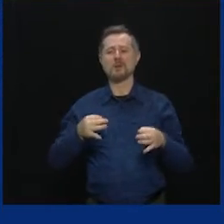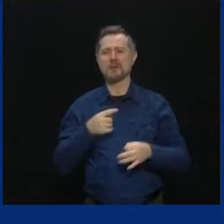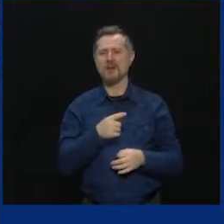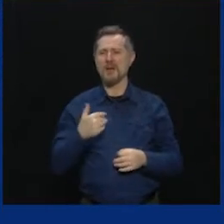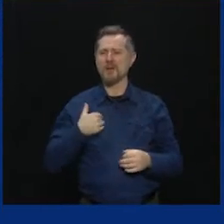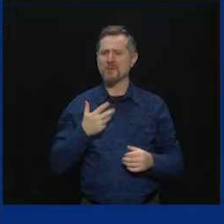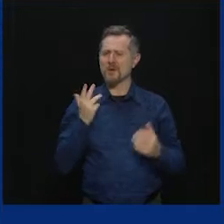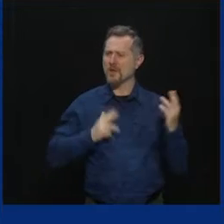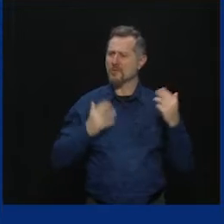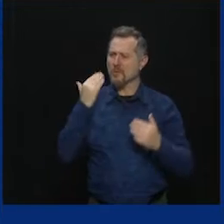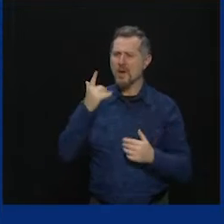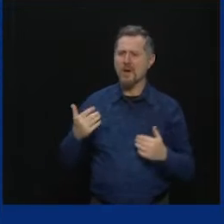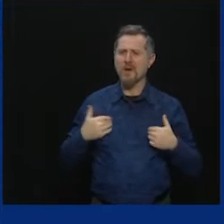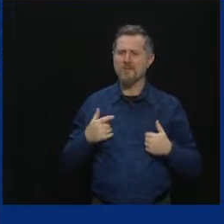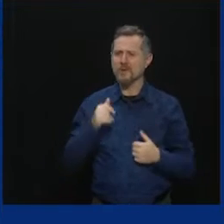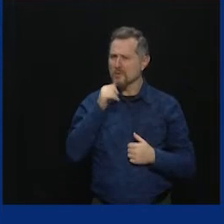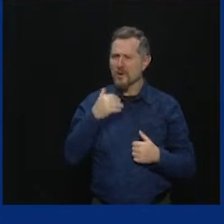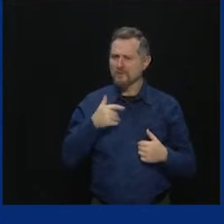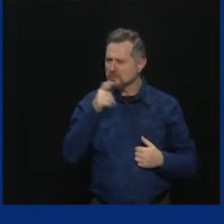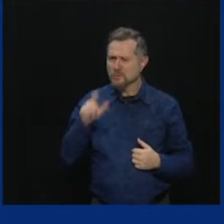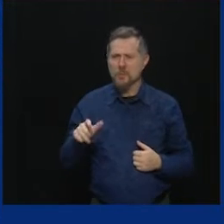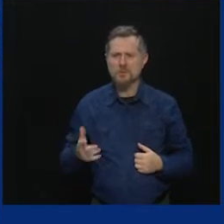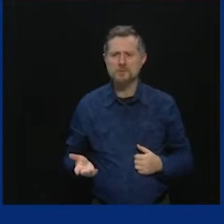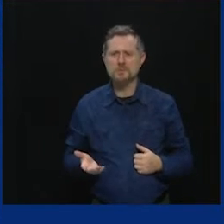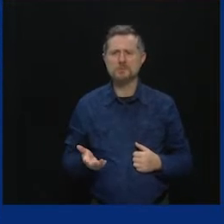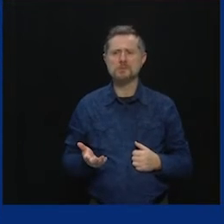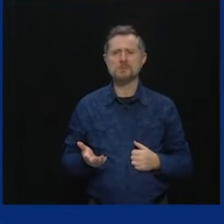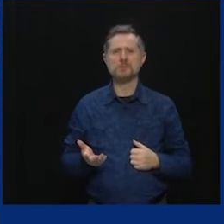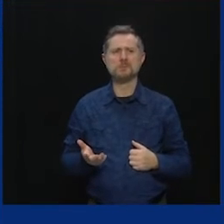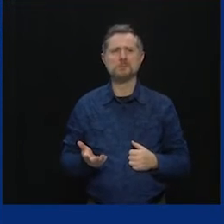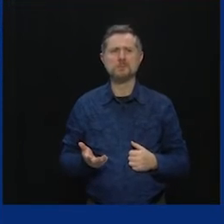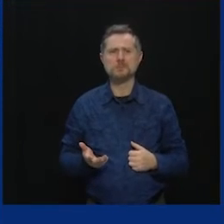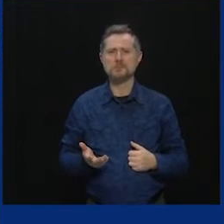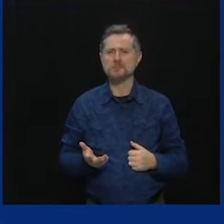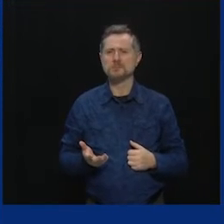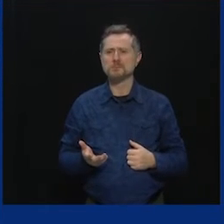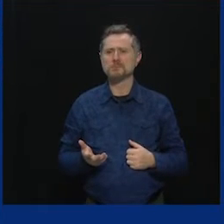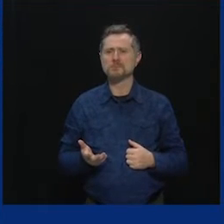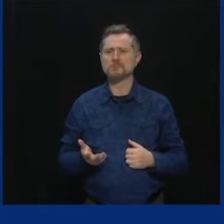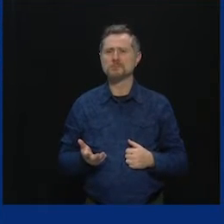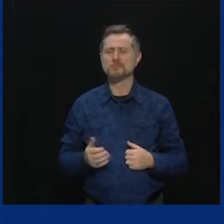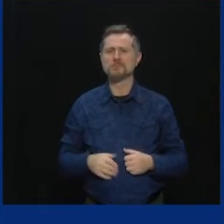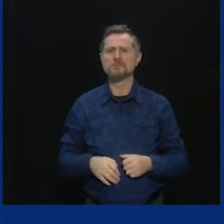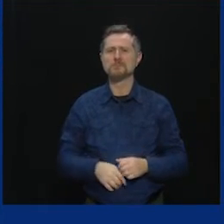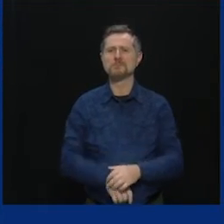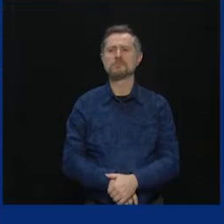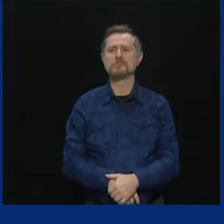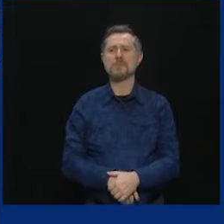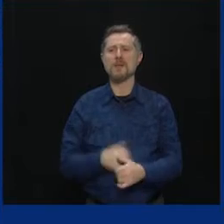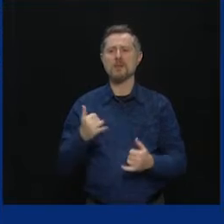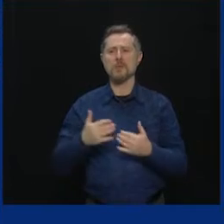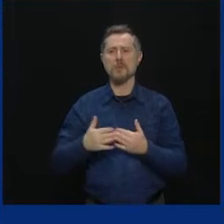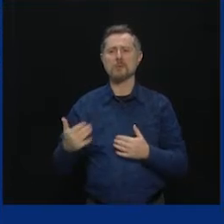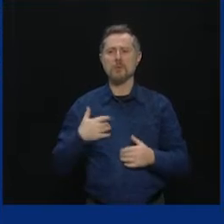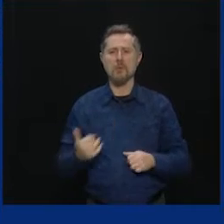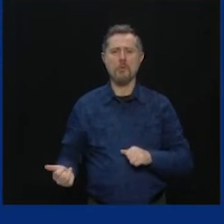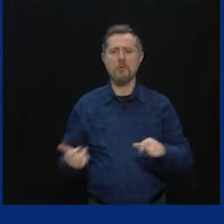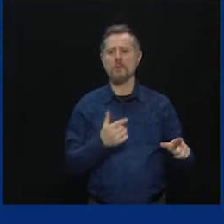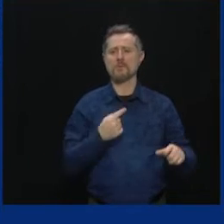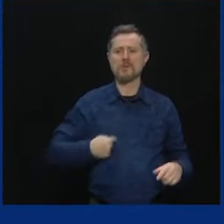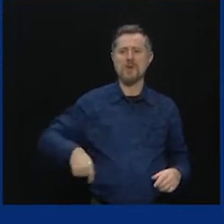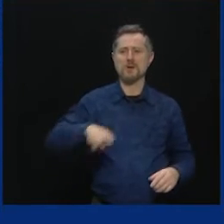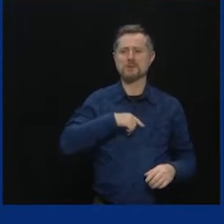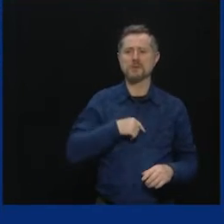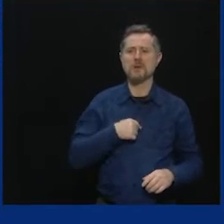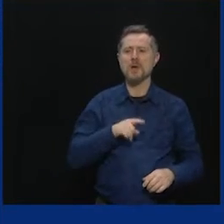in his possession. Never should have been. From now on, I want every one of us to commit